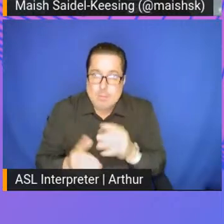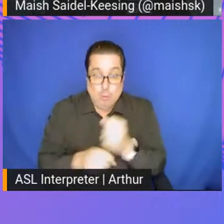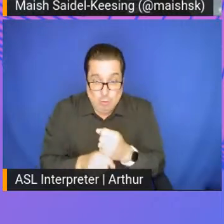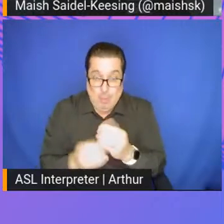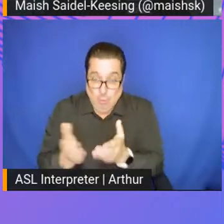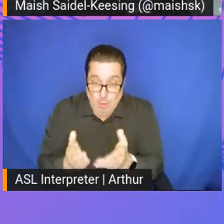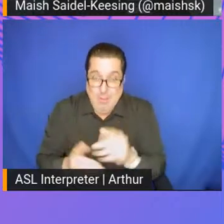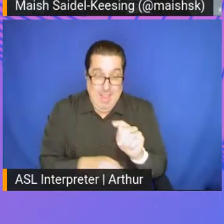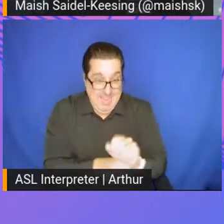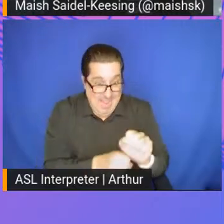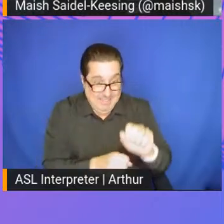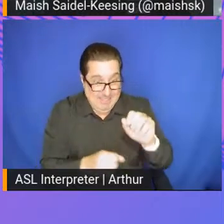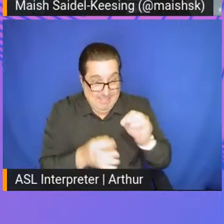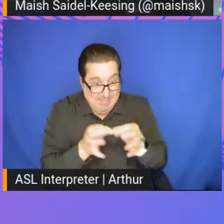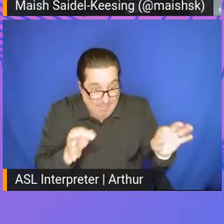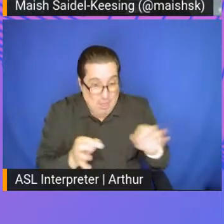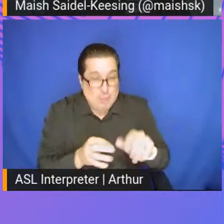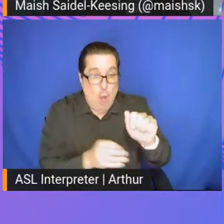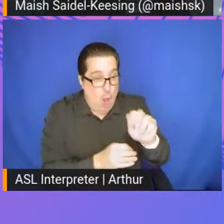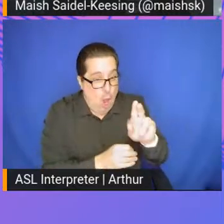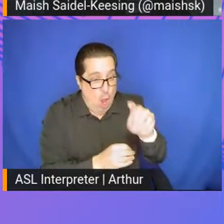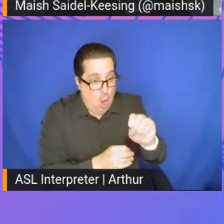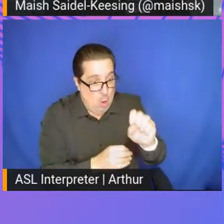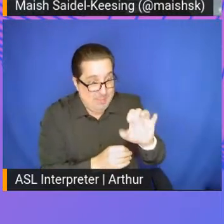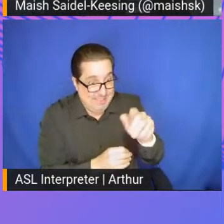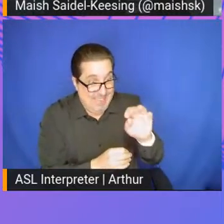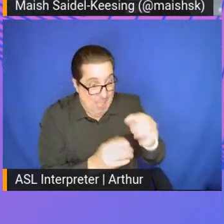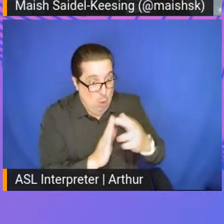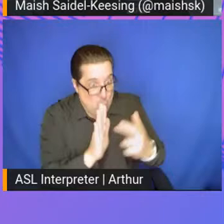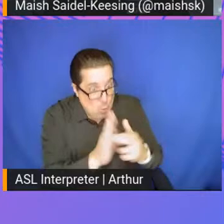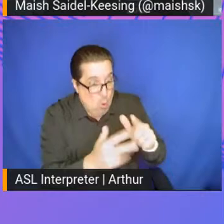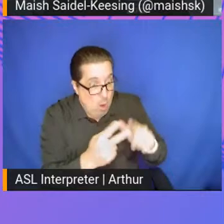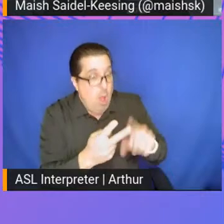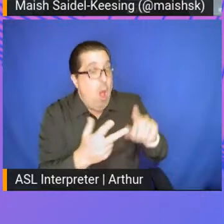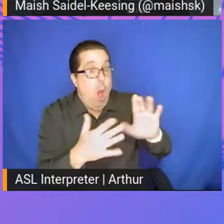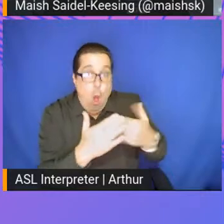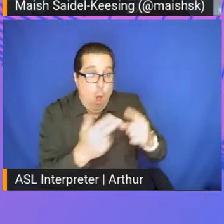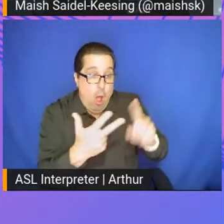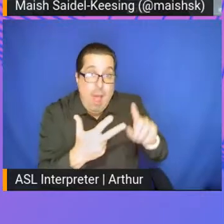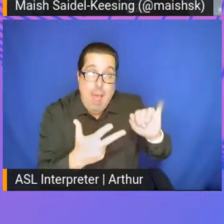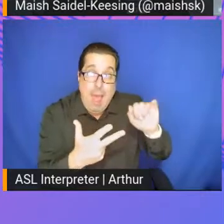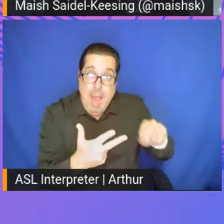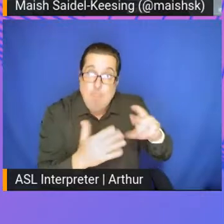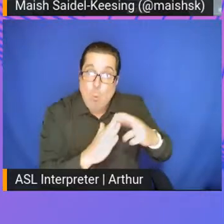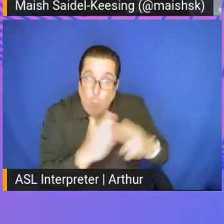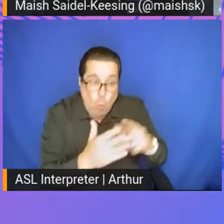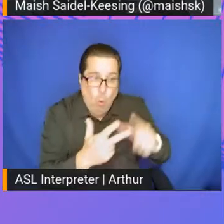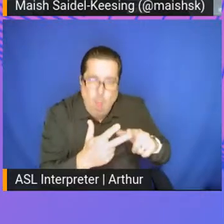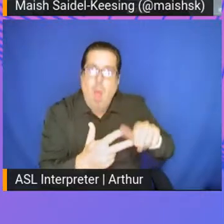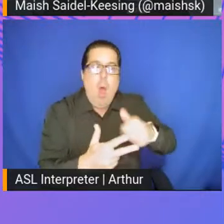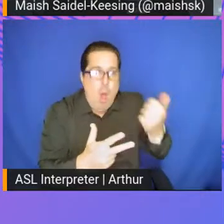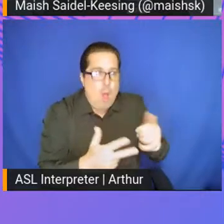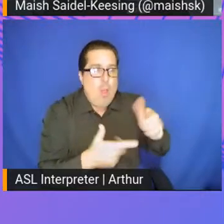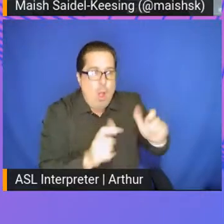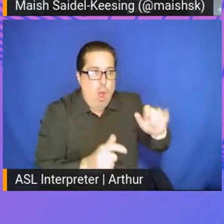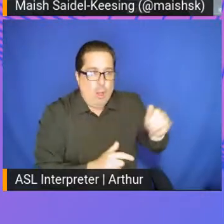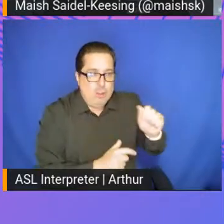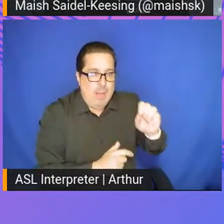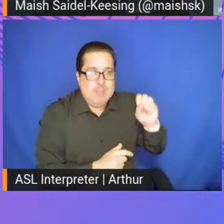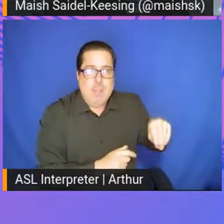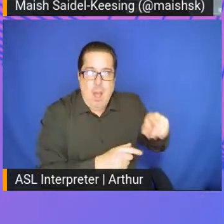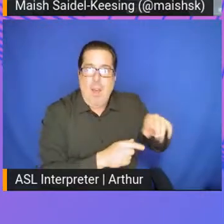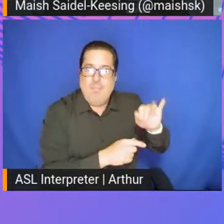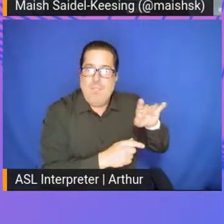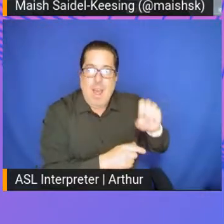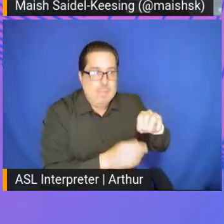task definition, the auto-scaling rules, all of that, all the IAM roles was all in this rather large JSON file that was copied around from team